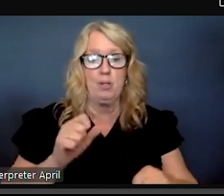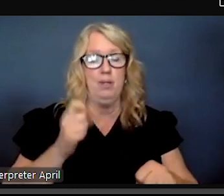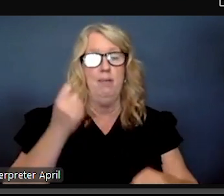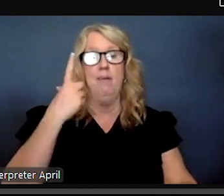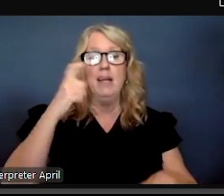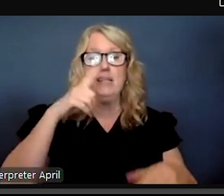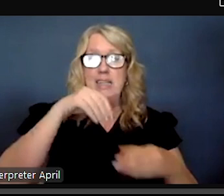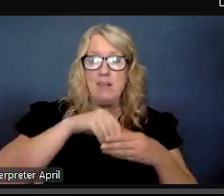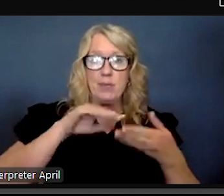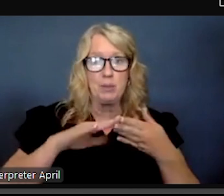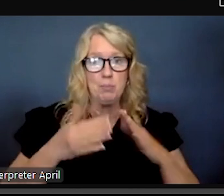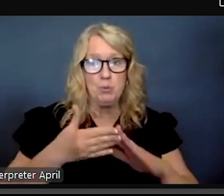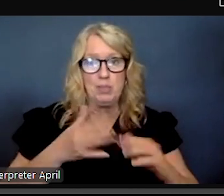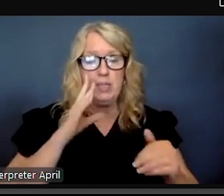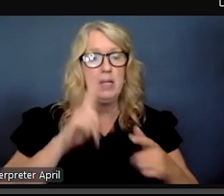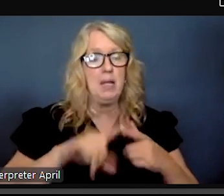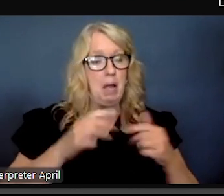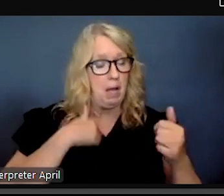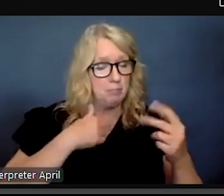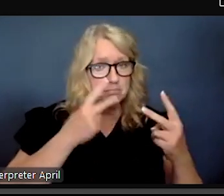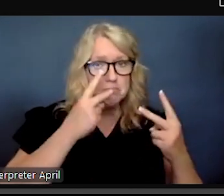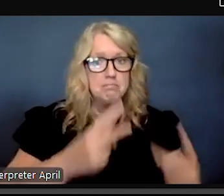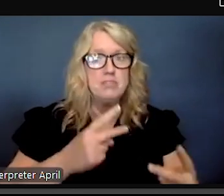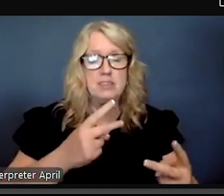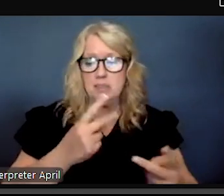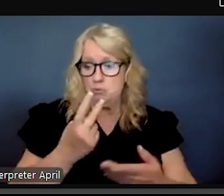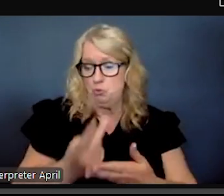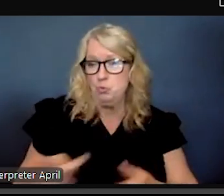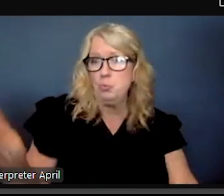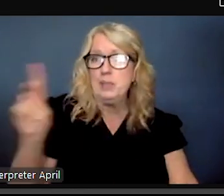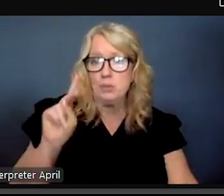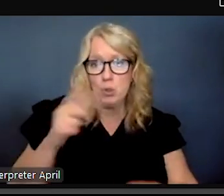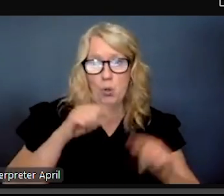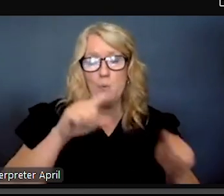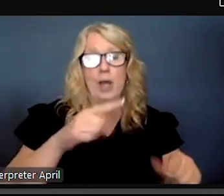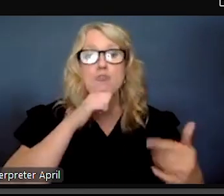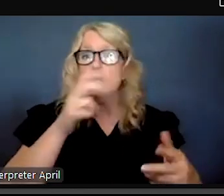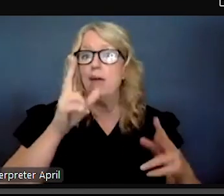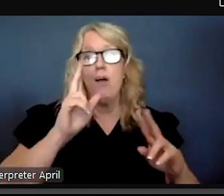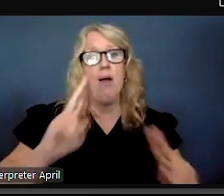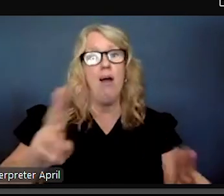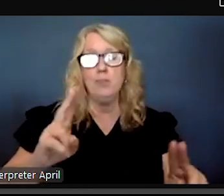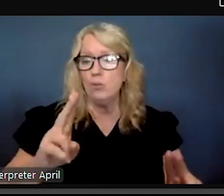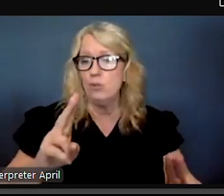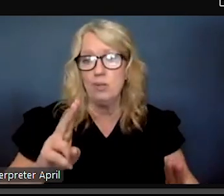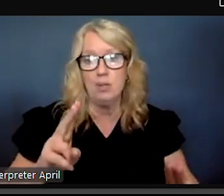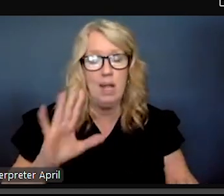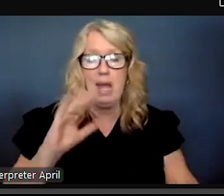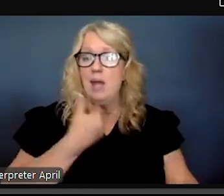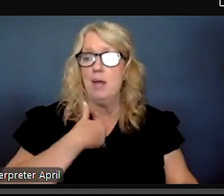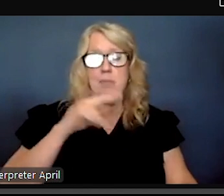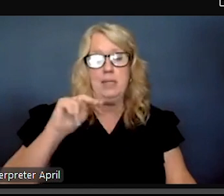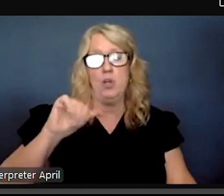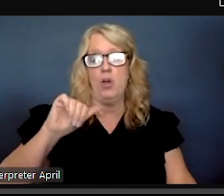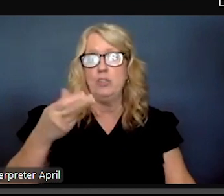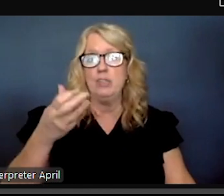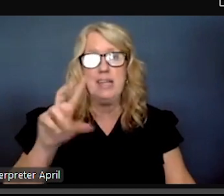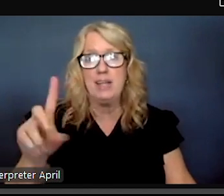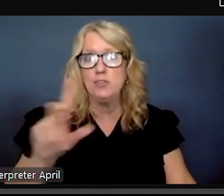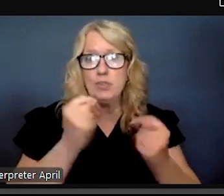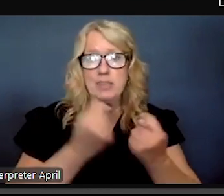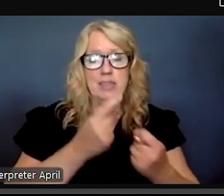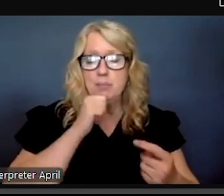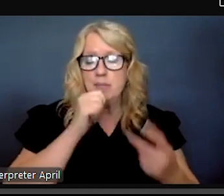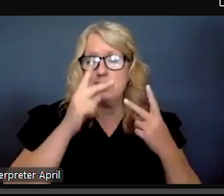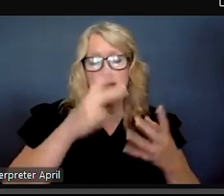community there. I got to visit it 2 weeks ago. Which was an honor because I don't, our Nashville team doesn't get to see a lot of the